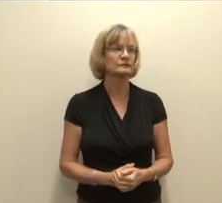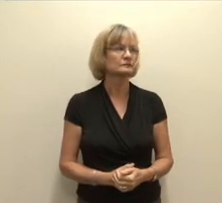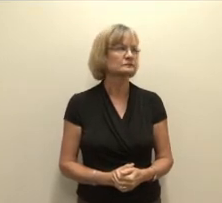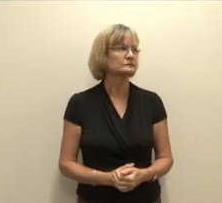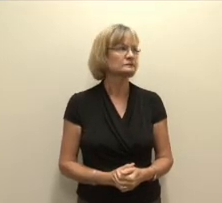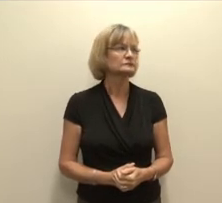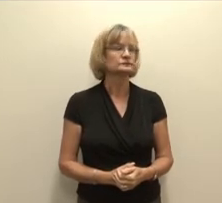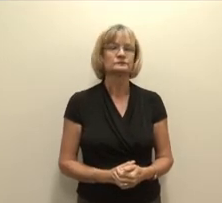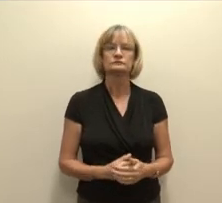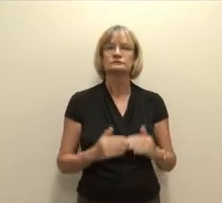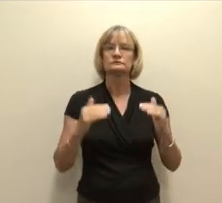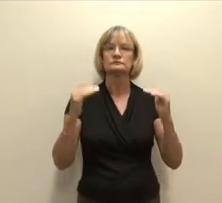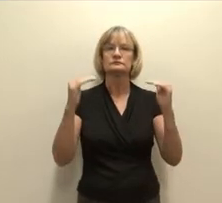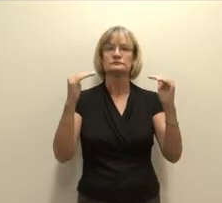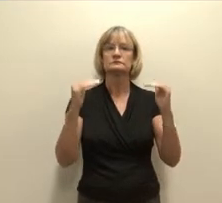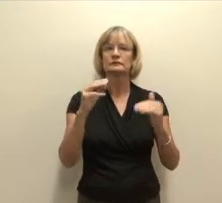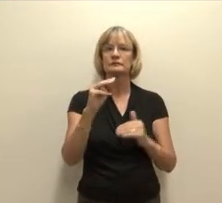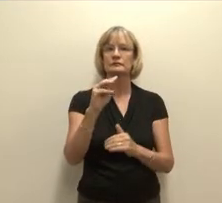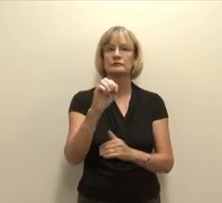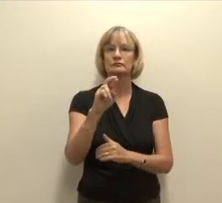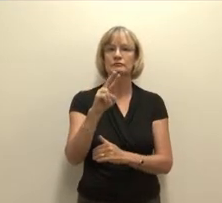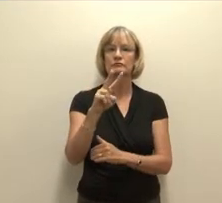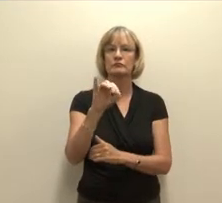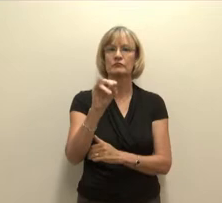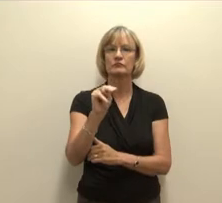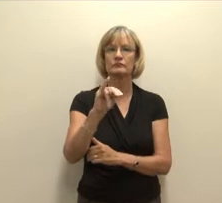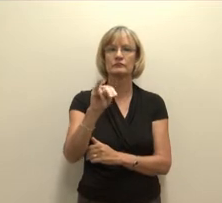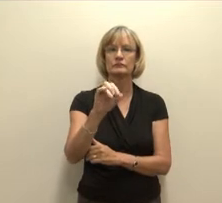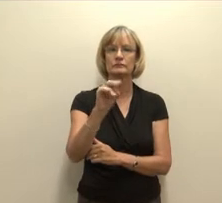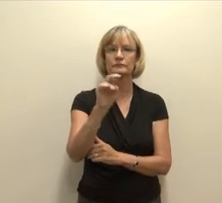And next I have Marlon Jones.